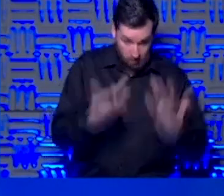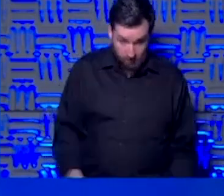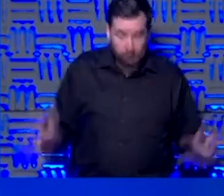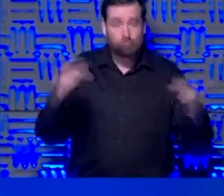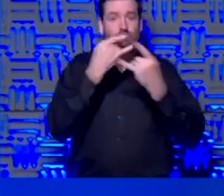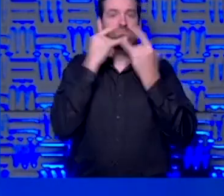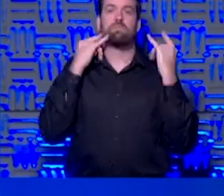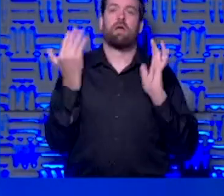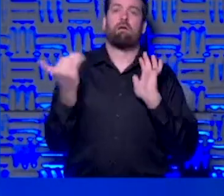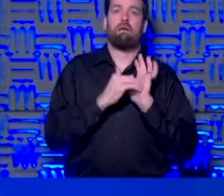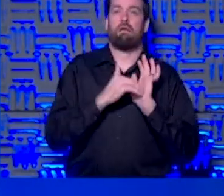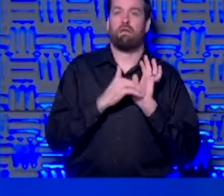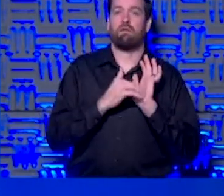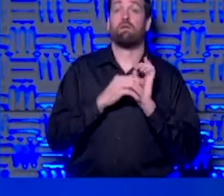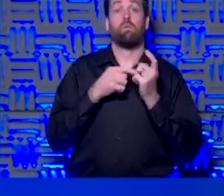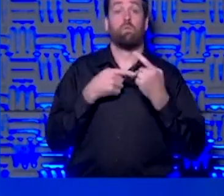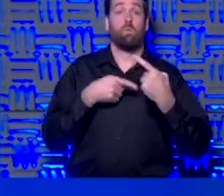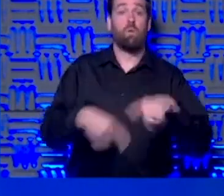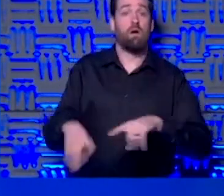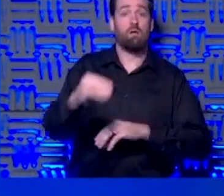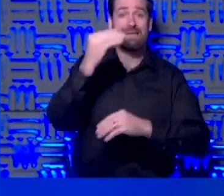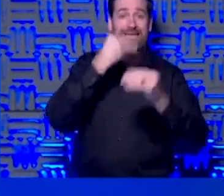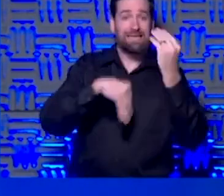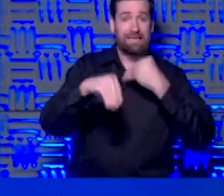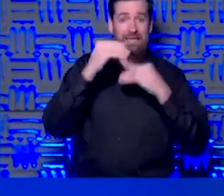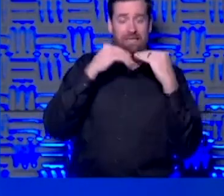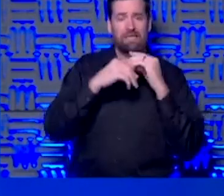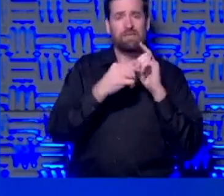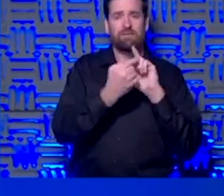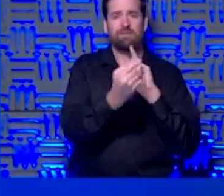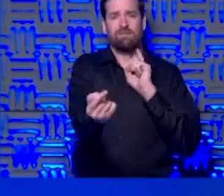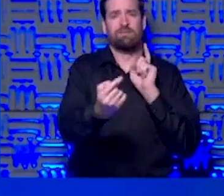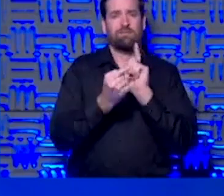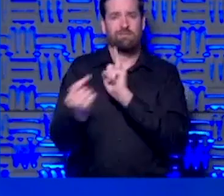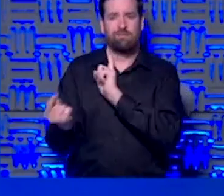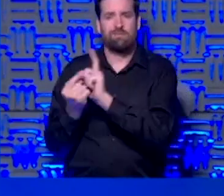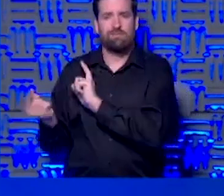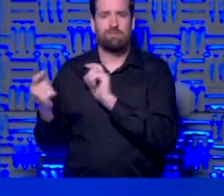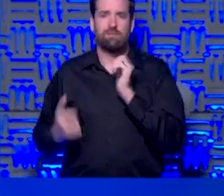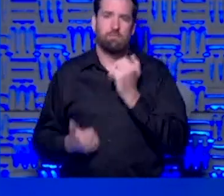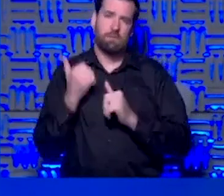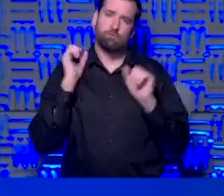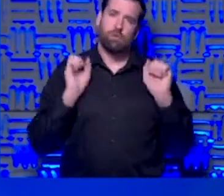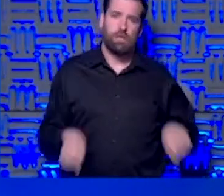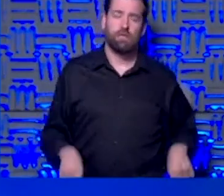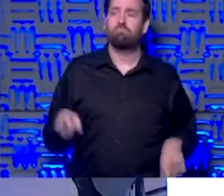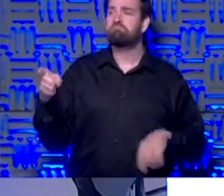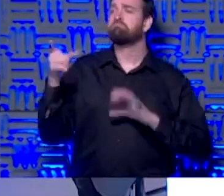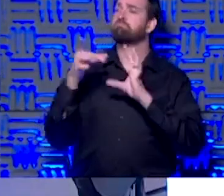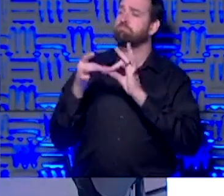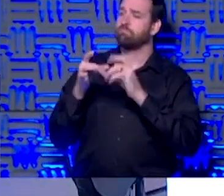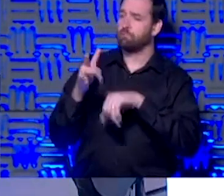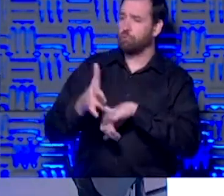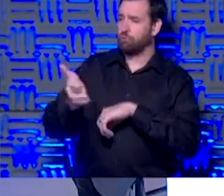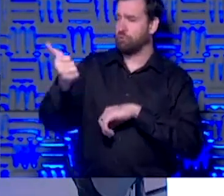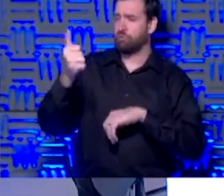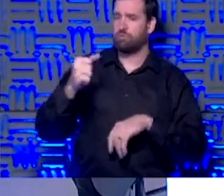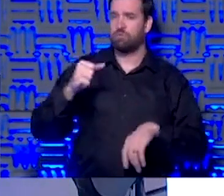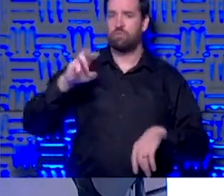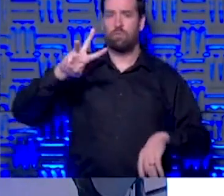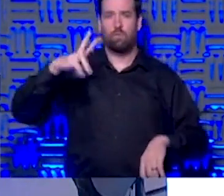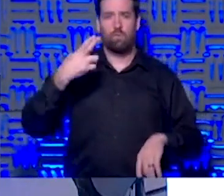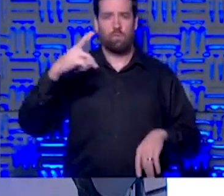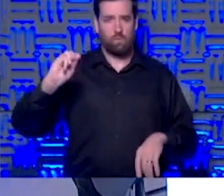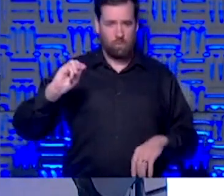on. While you're eating, you just try to be as distanced from people as you can. Yeah. As you pointed out earlier, the World Health Organization